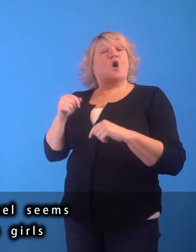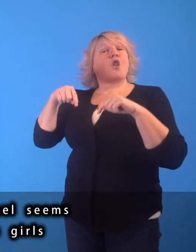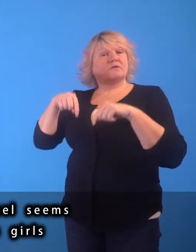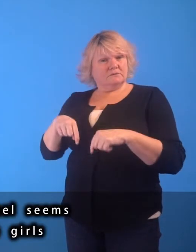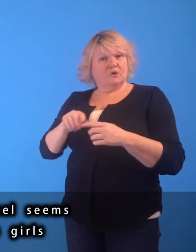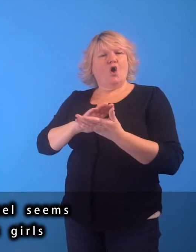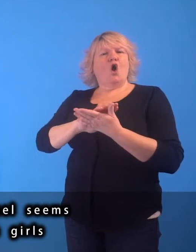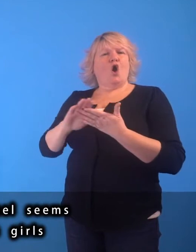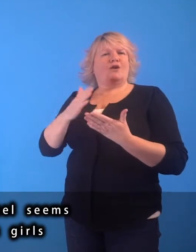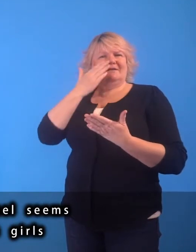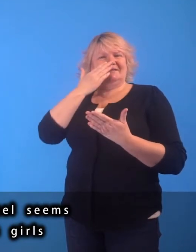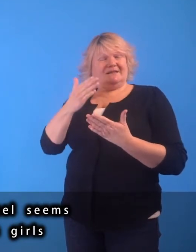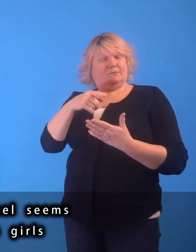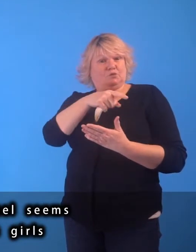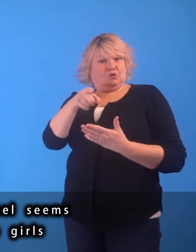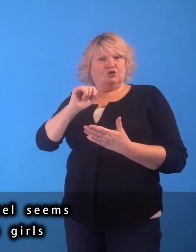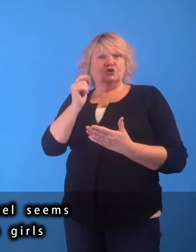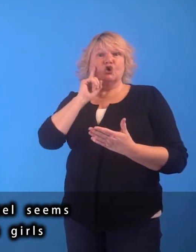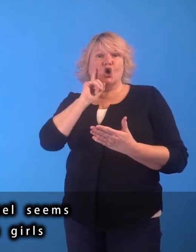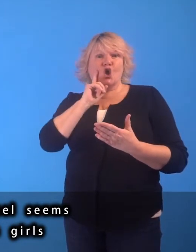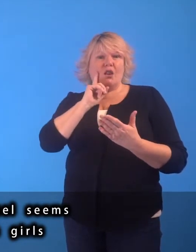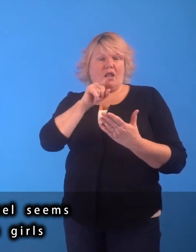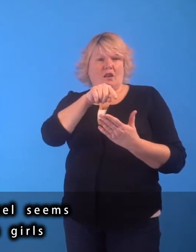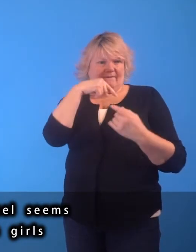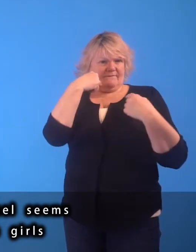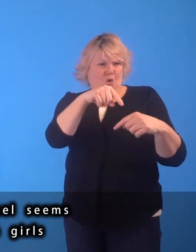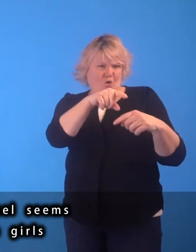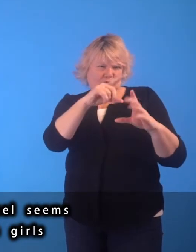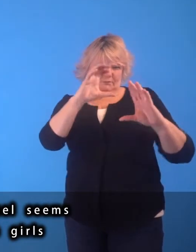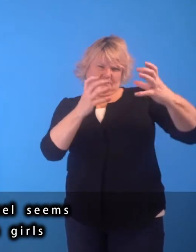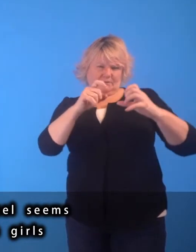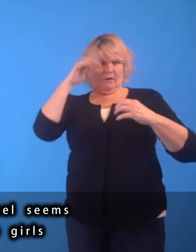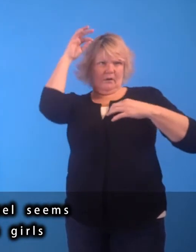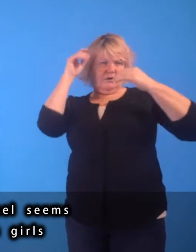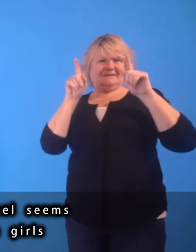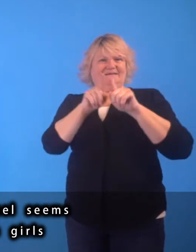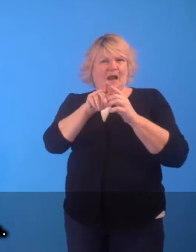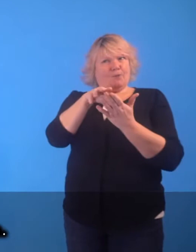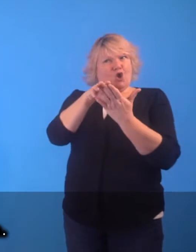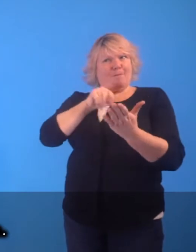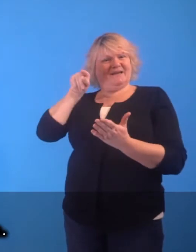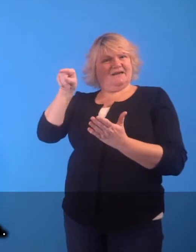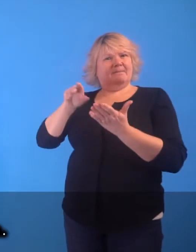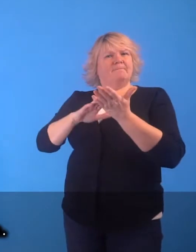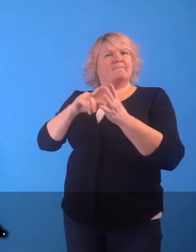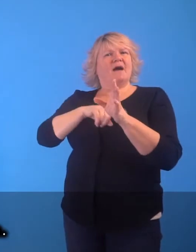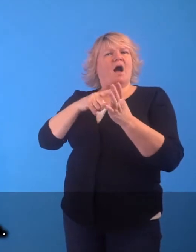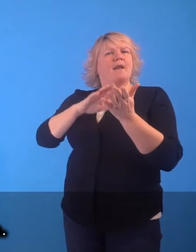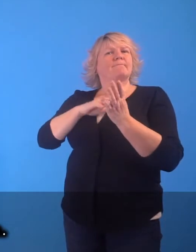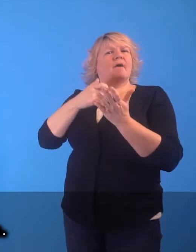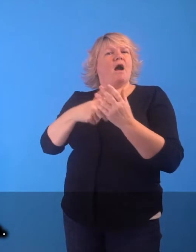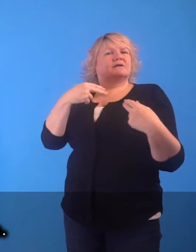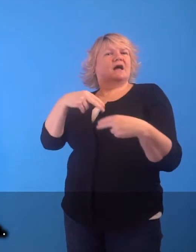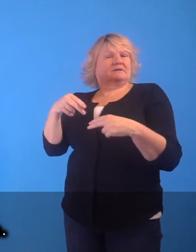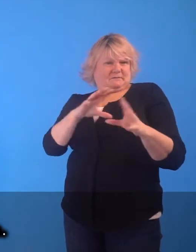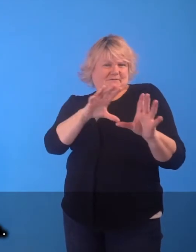Upon his return to Scotland, Hornel seems to have photographed Scottish girls posing in ways that mimicked